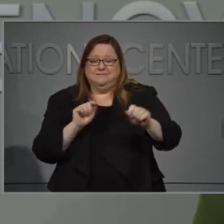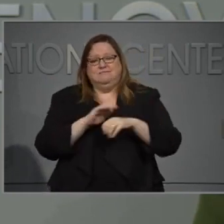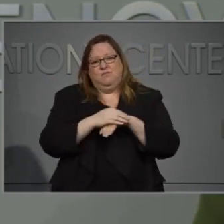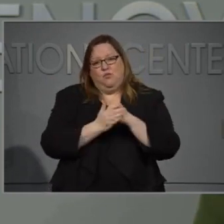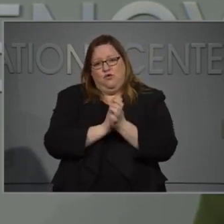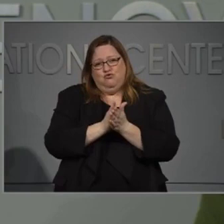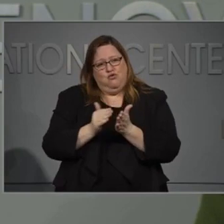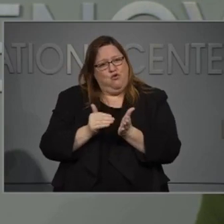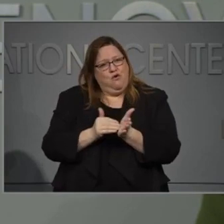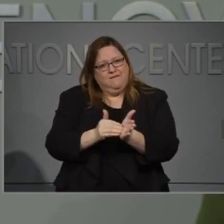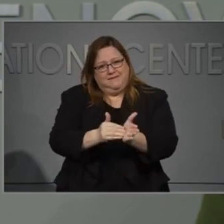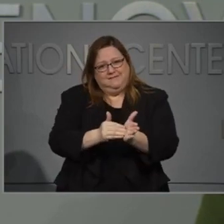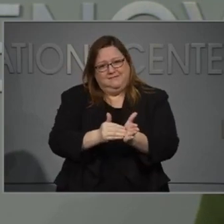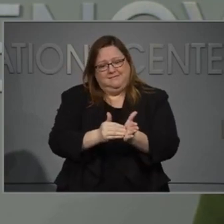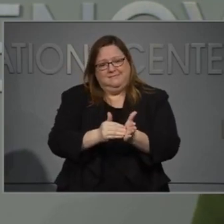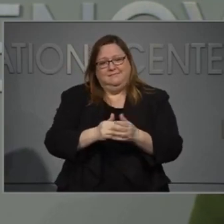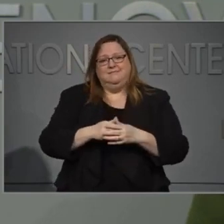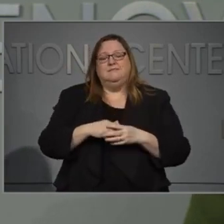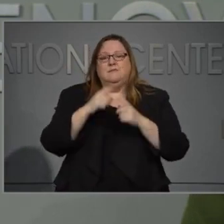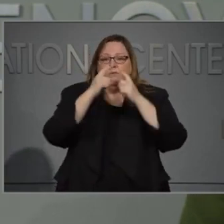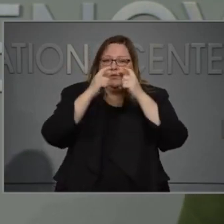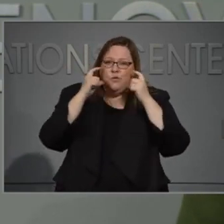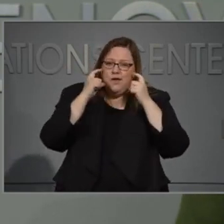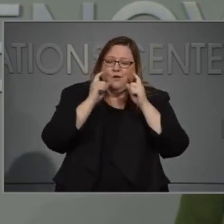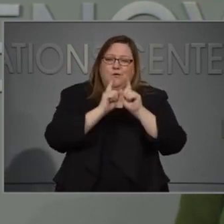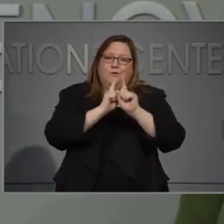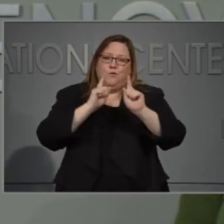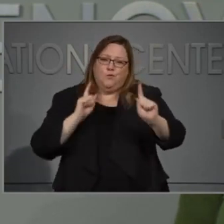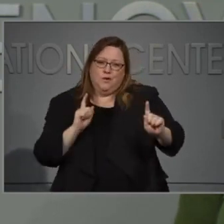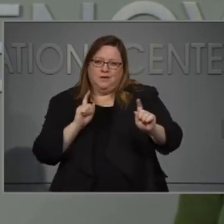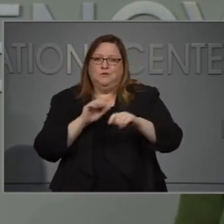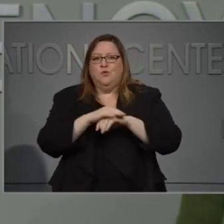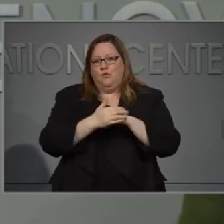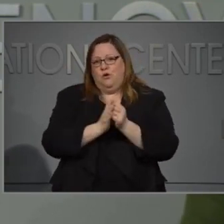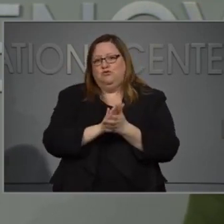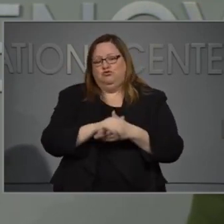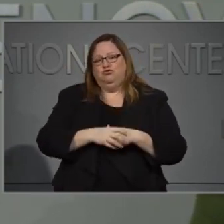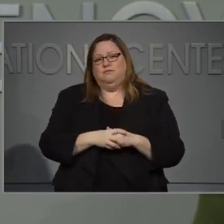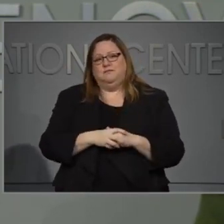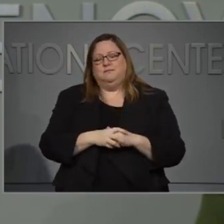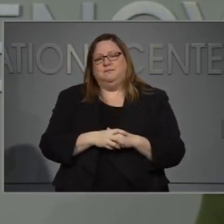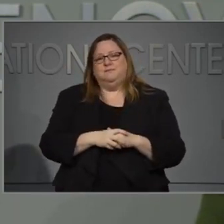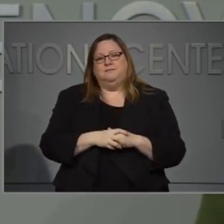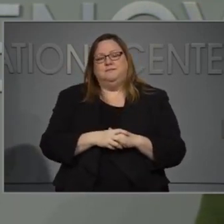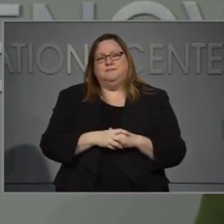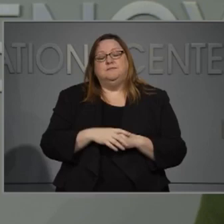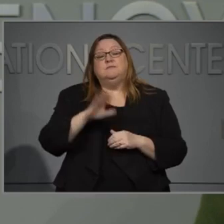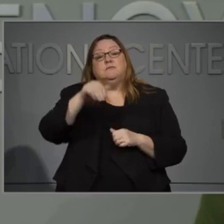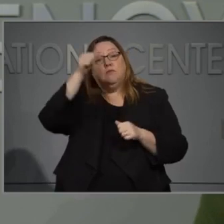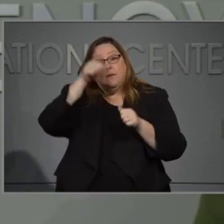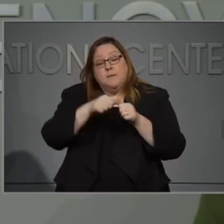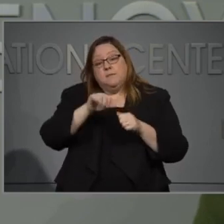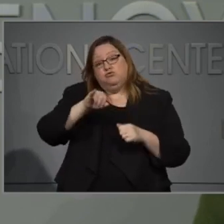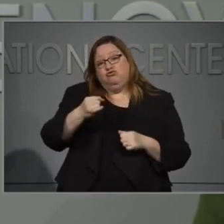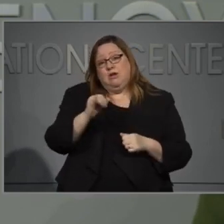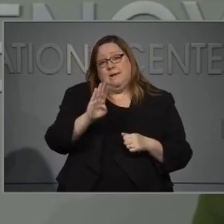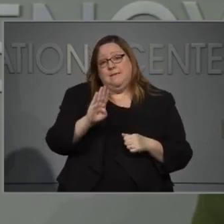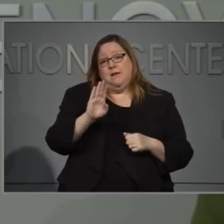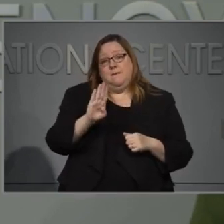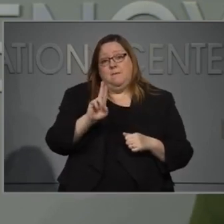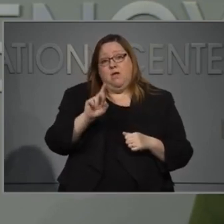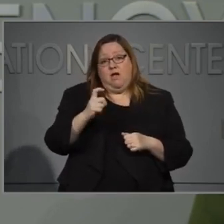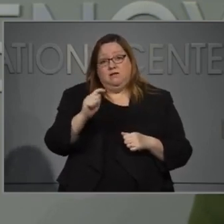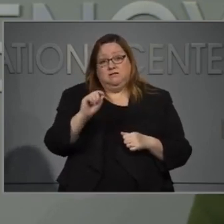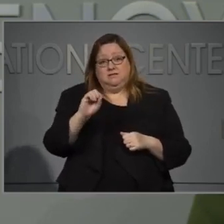And with that, we will open for your questions, and I'll remind you that we are also joined by J.B. Buxton from the Board of Education